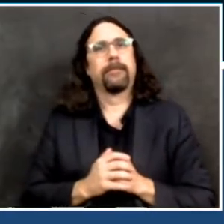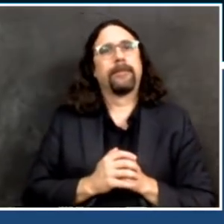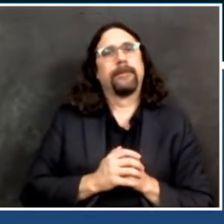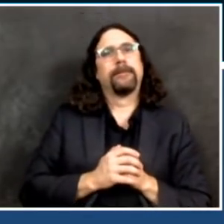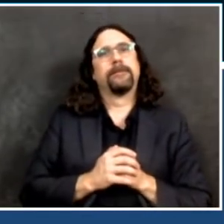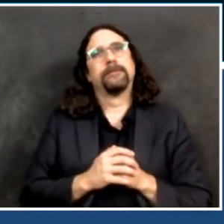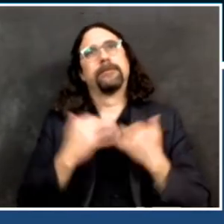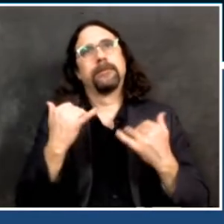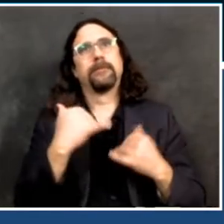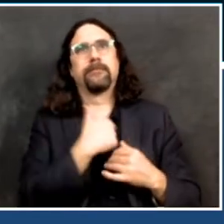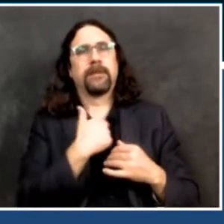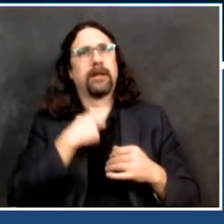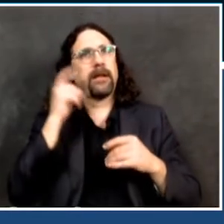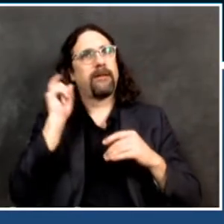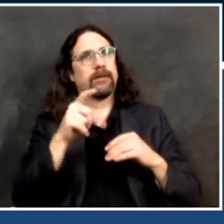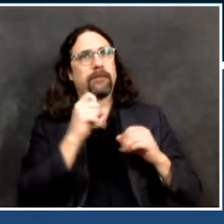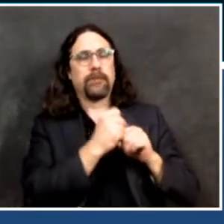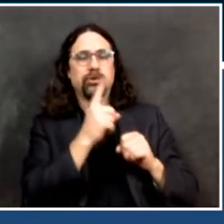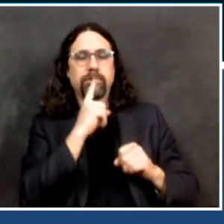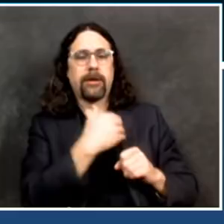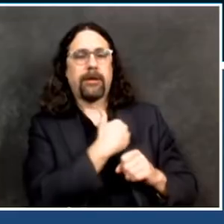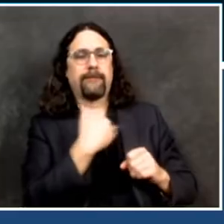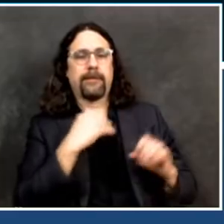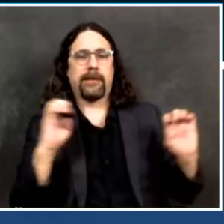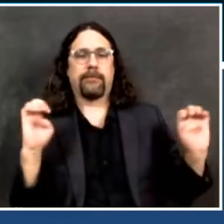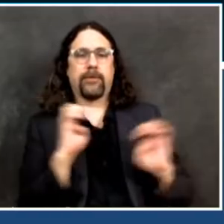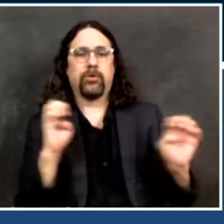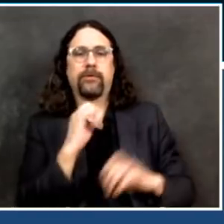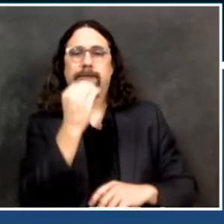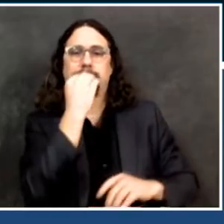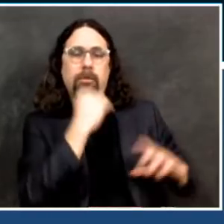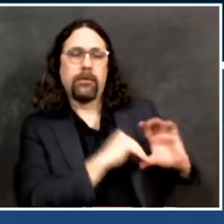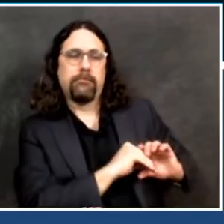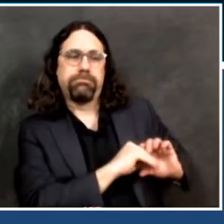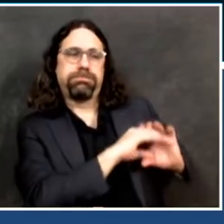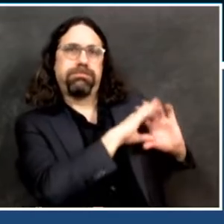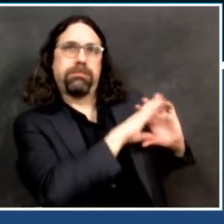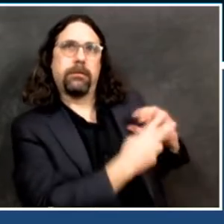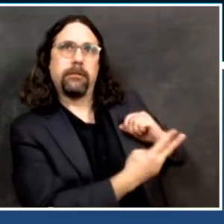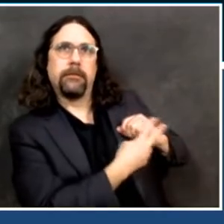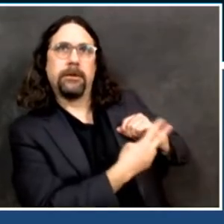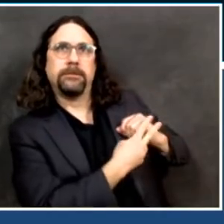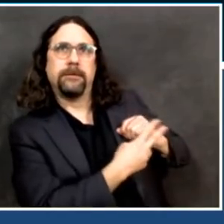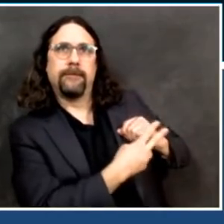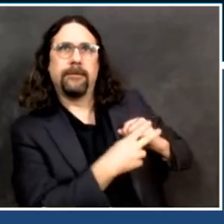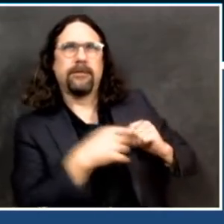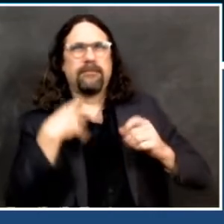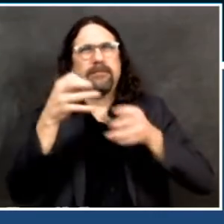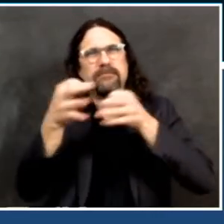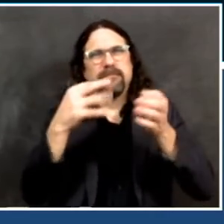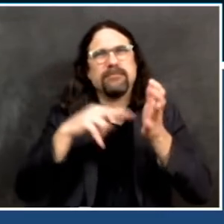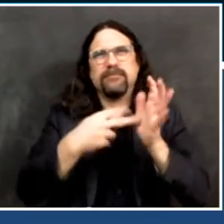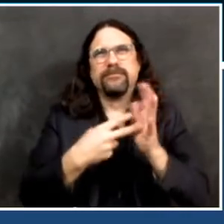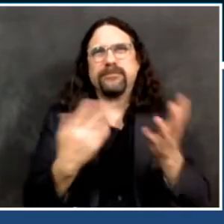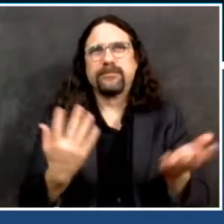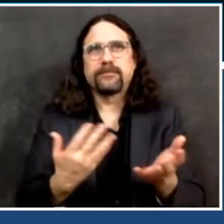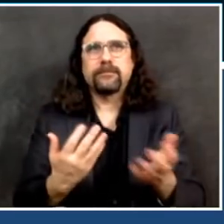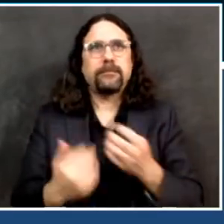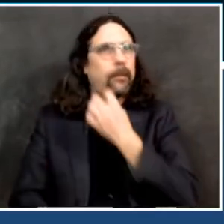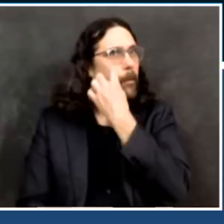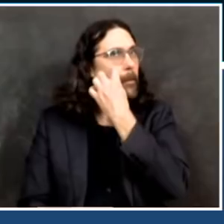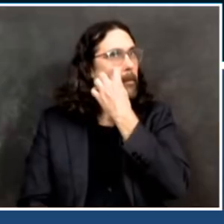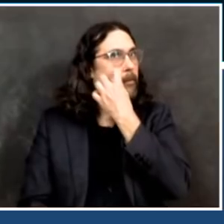chain is stable. I know that many of you have seen items on store shelves not there. The supply chain